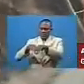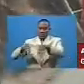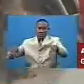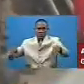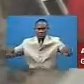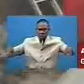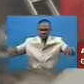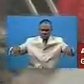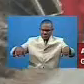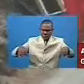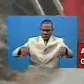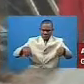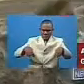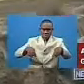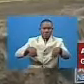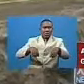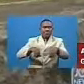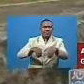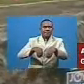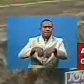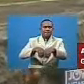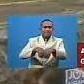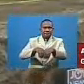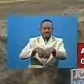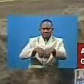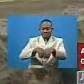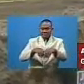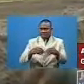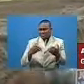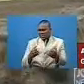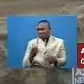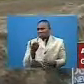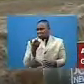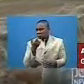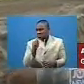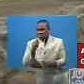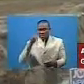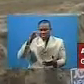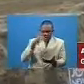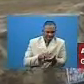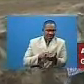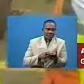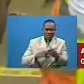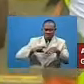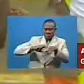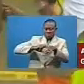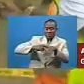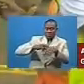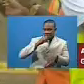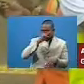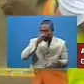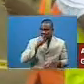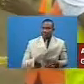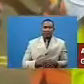together, and so far we've done close to about 10,000 welds, and this is about the last one. Dr.